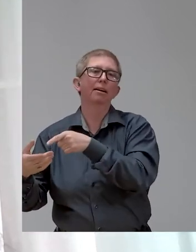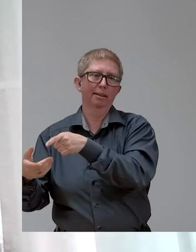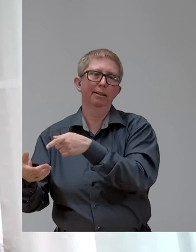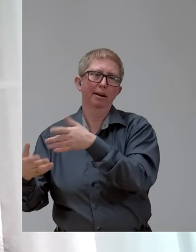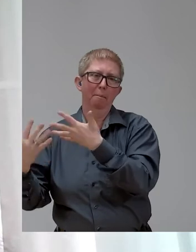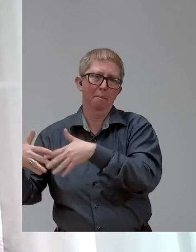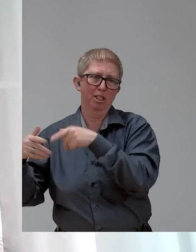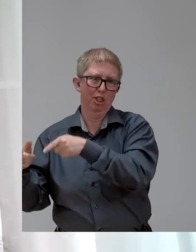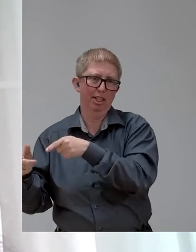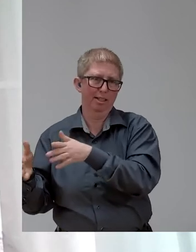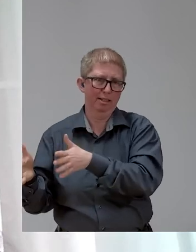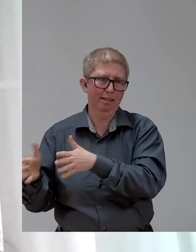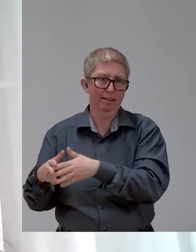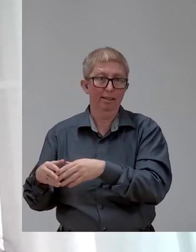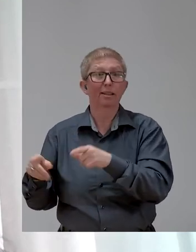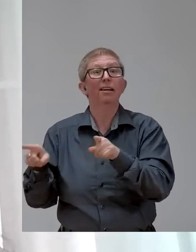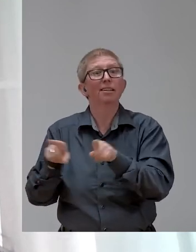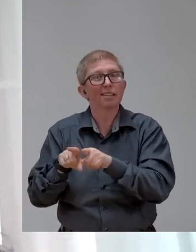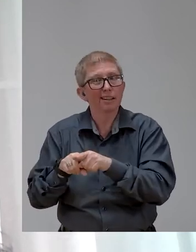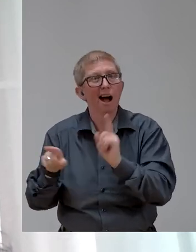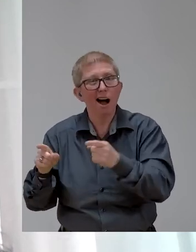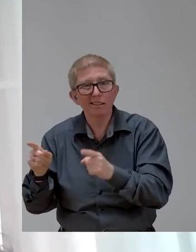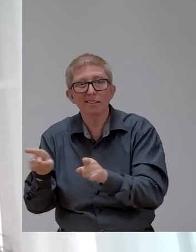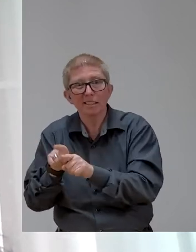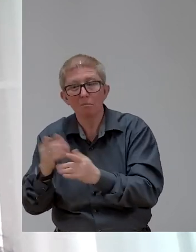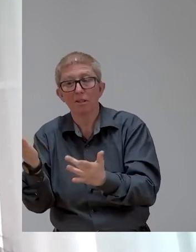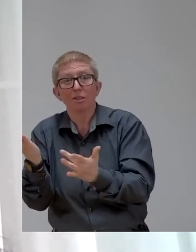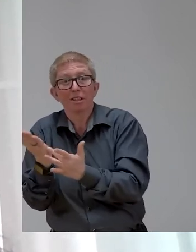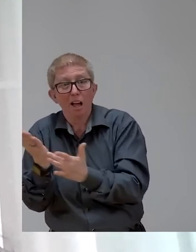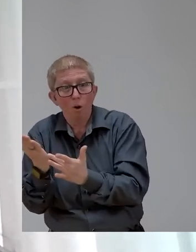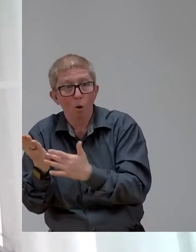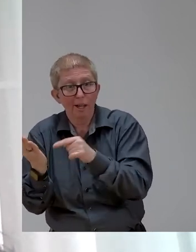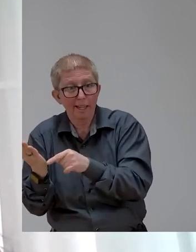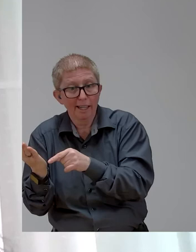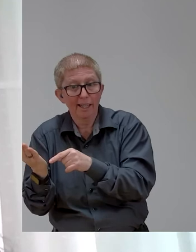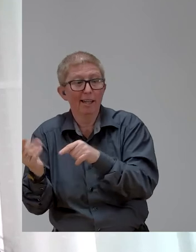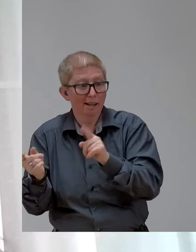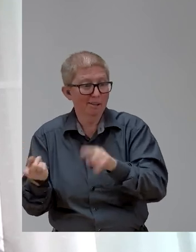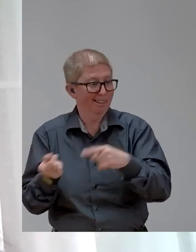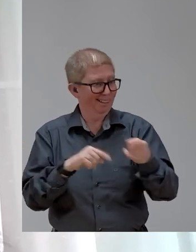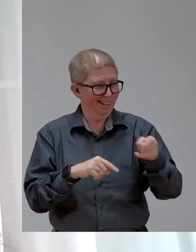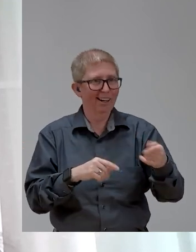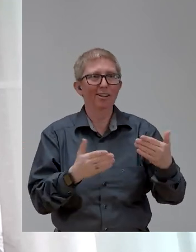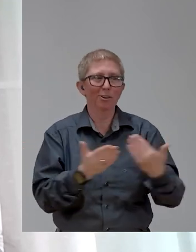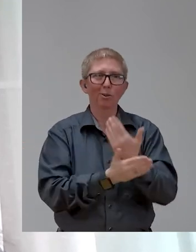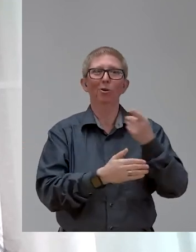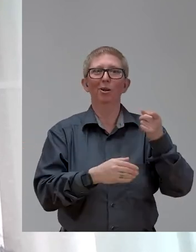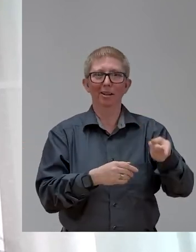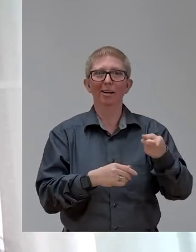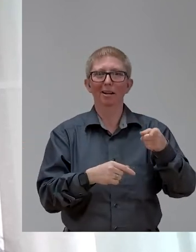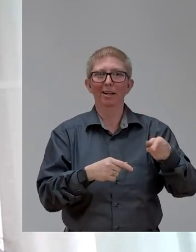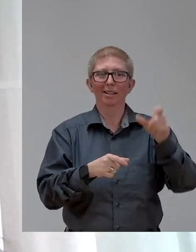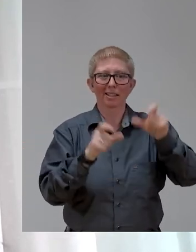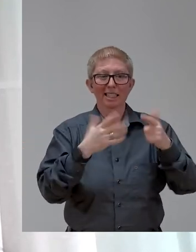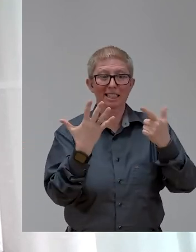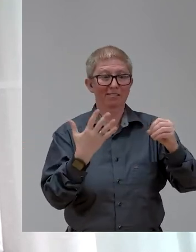the increasing job offer in the technology sector is not covered because of the lack of qualified professionals. We all know